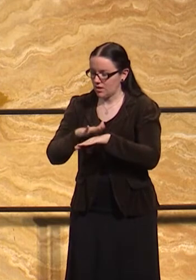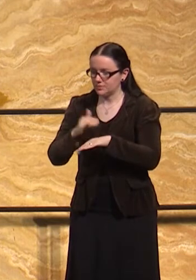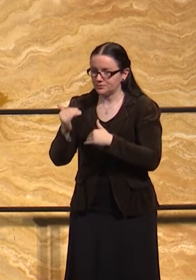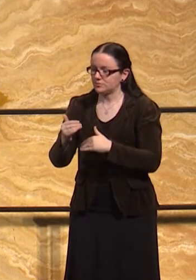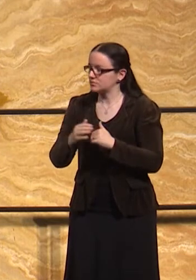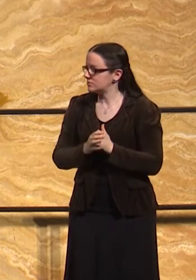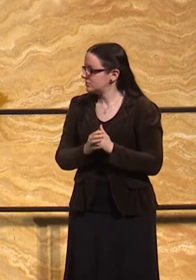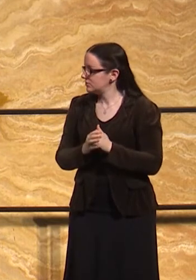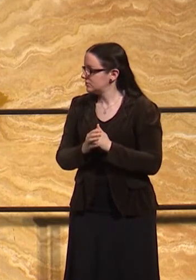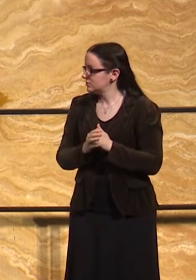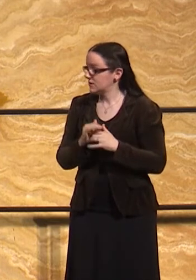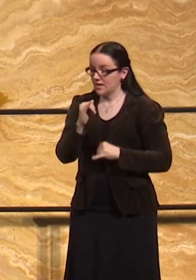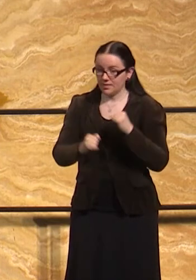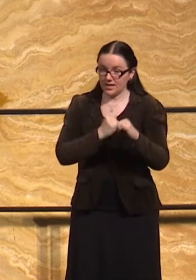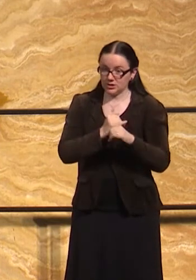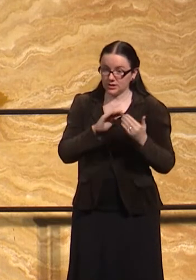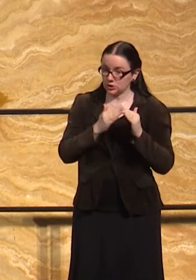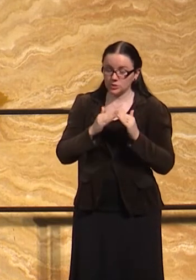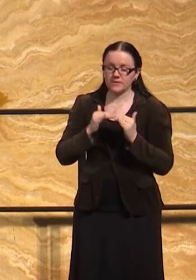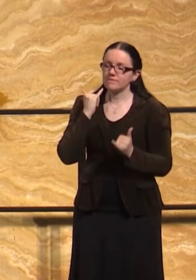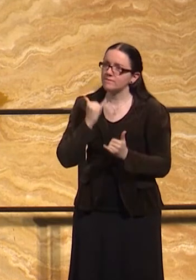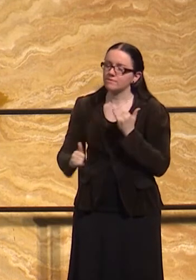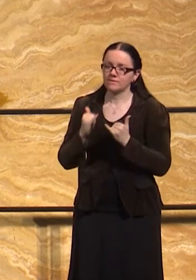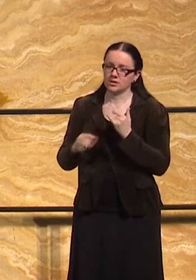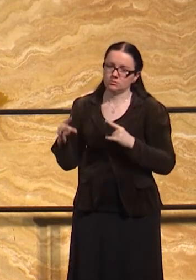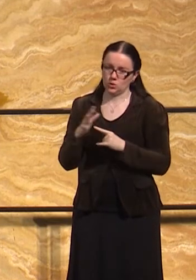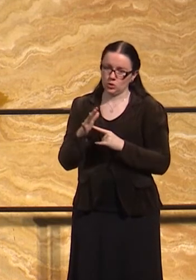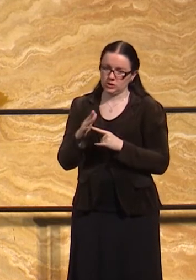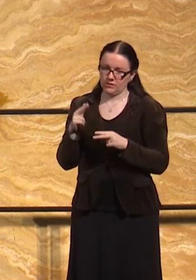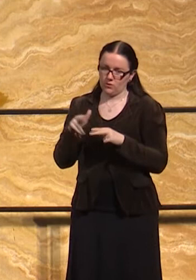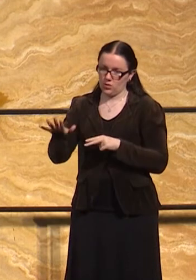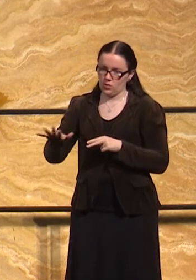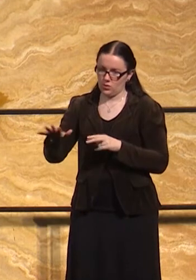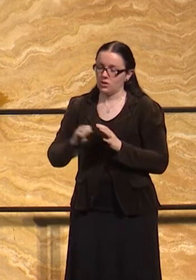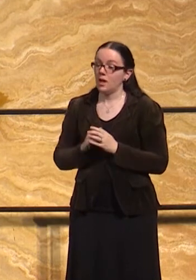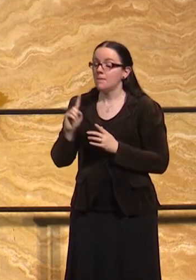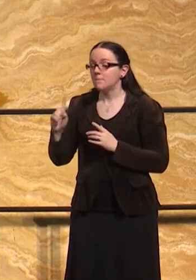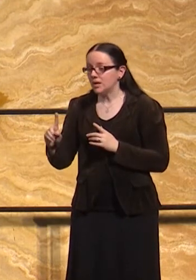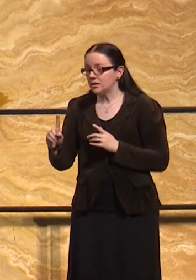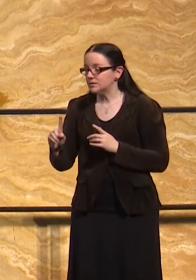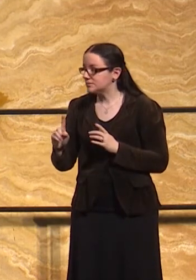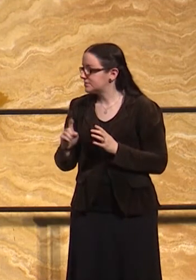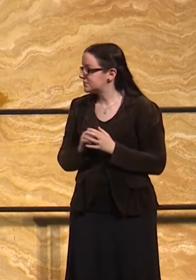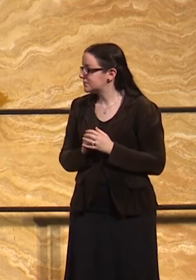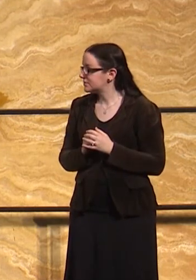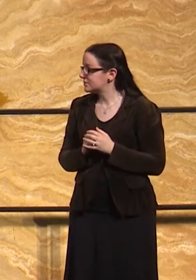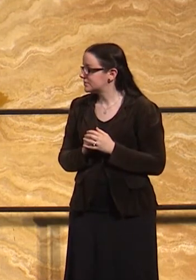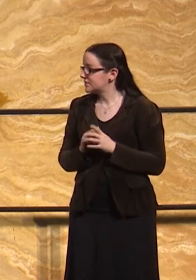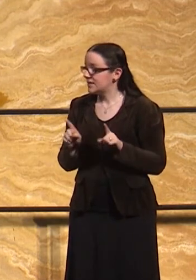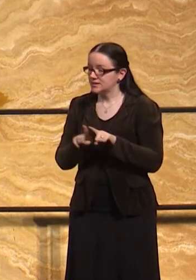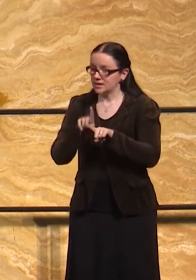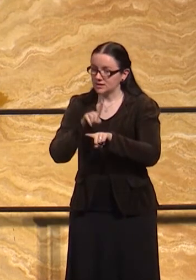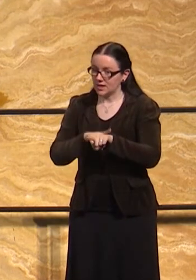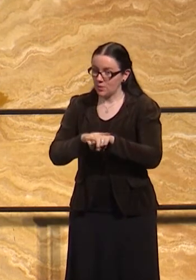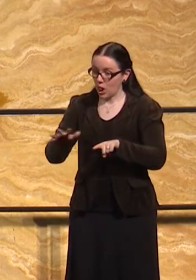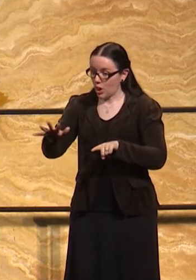yes, the role of the international community is very important. However, passing that, or in parallel to that,